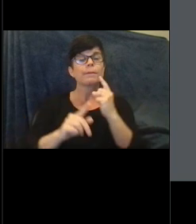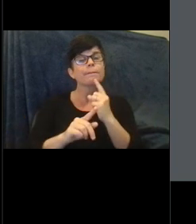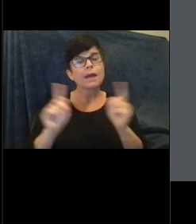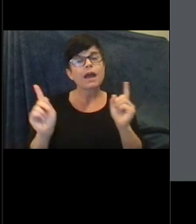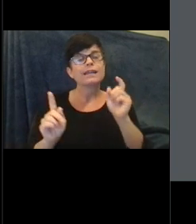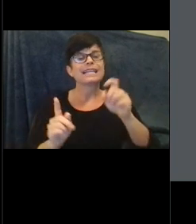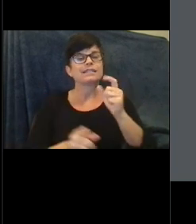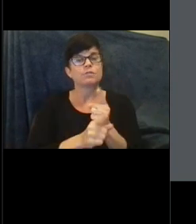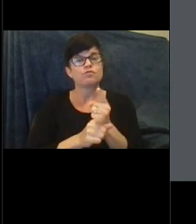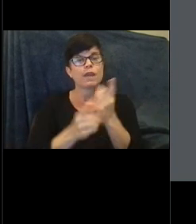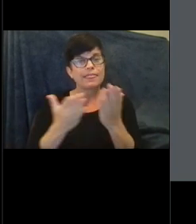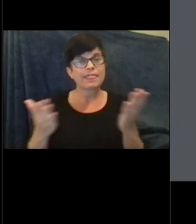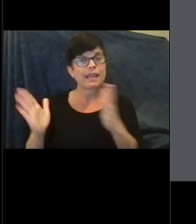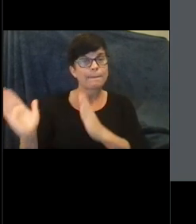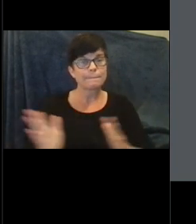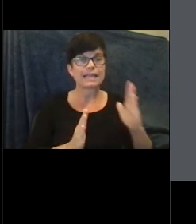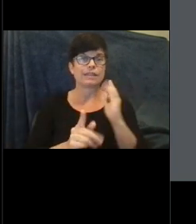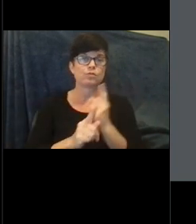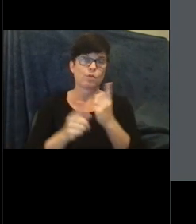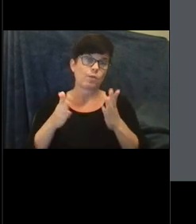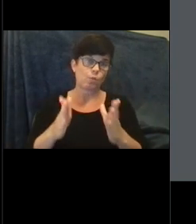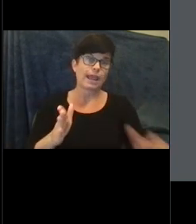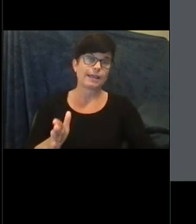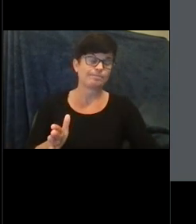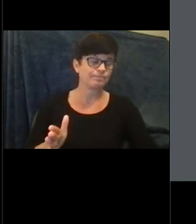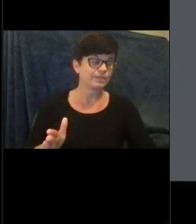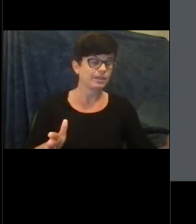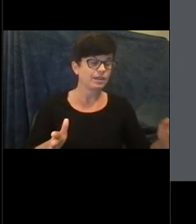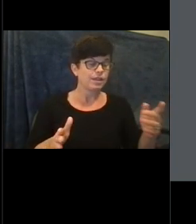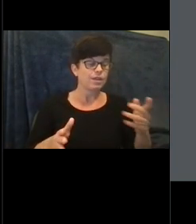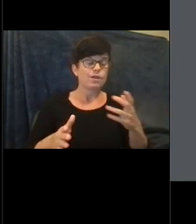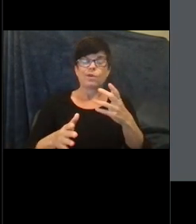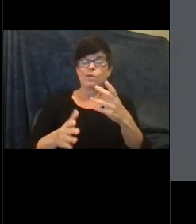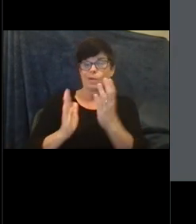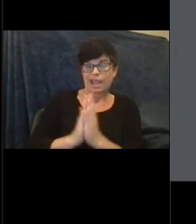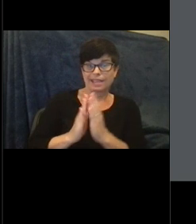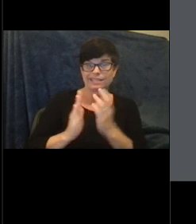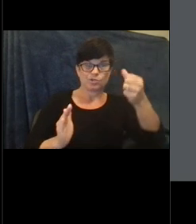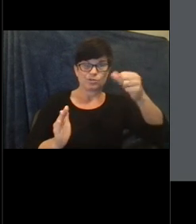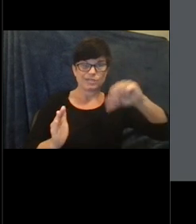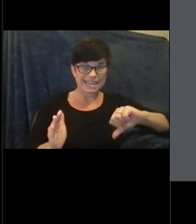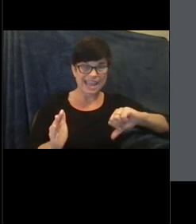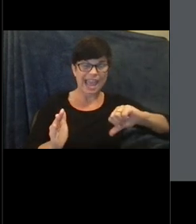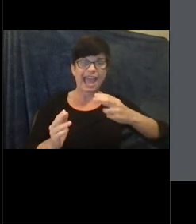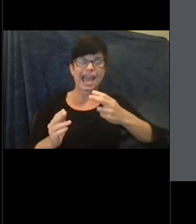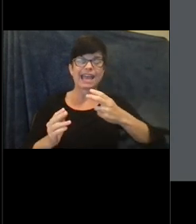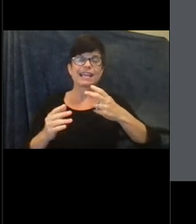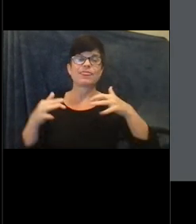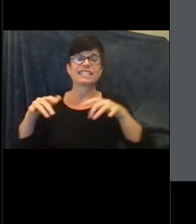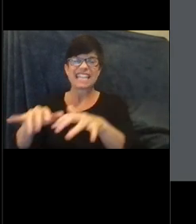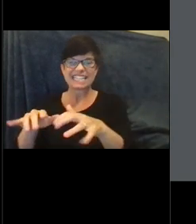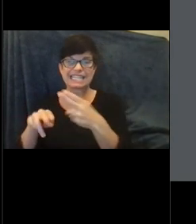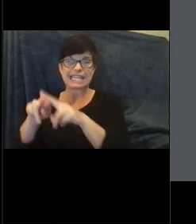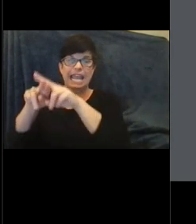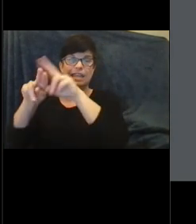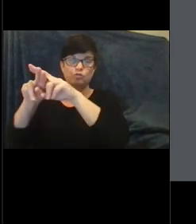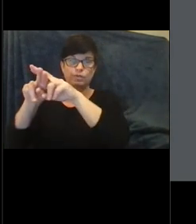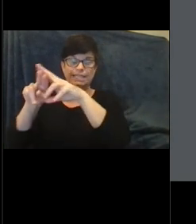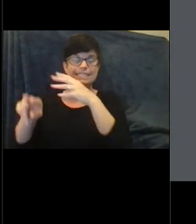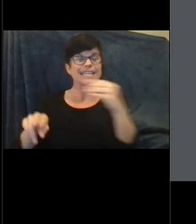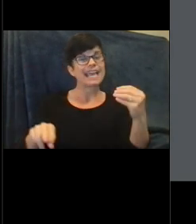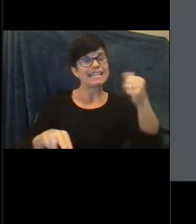planned properly. So we ask that you deny the density increase, and we ask that you deny the extension, get somebody in